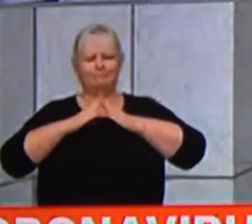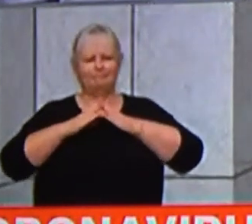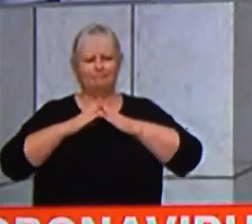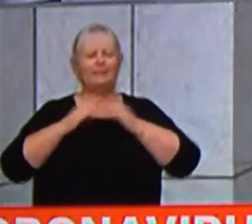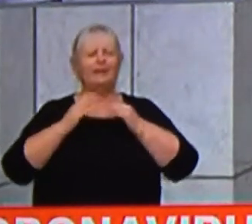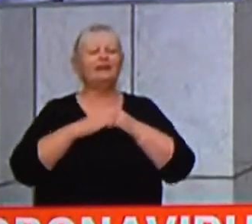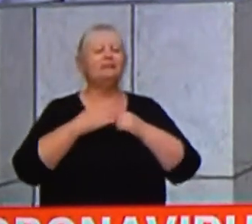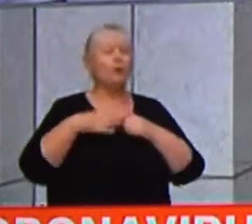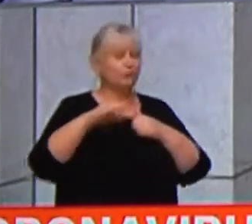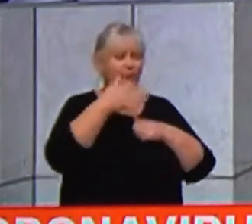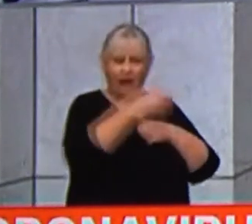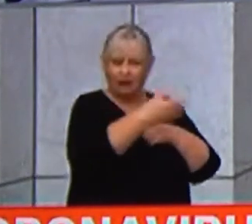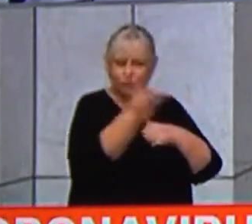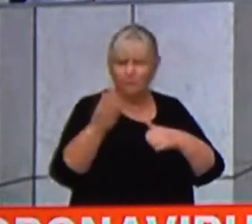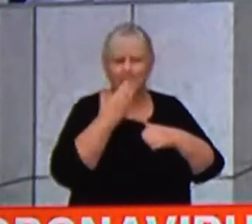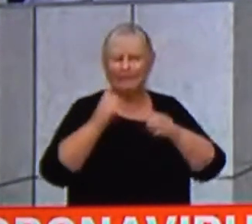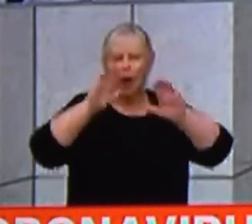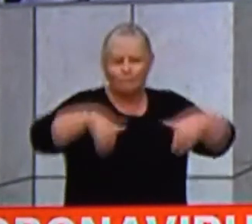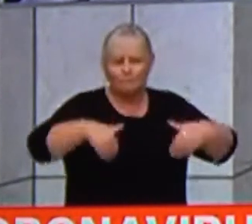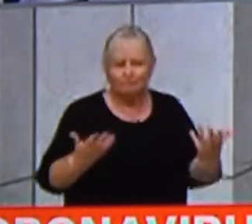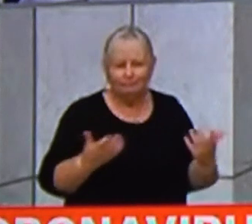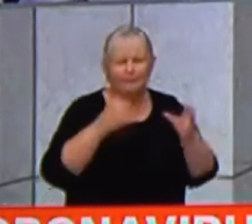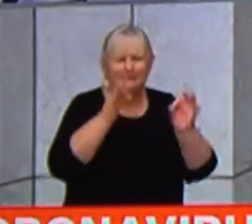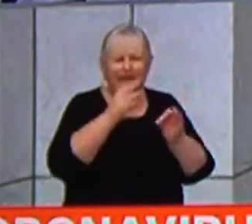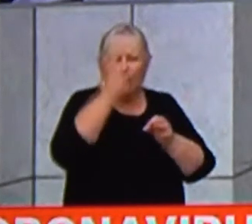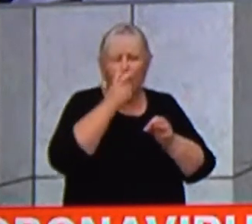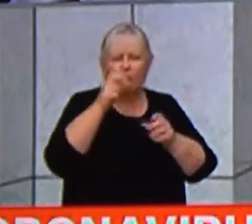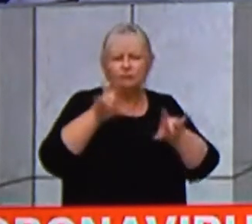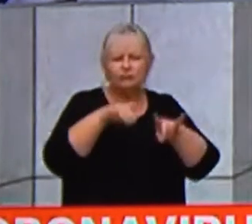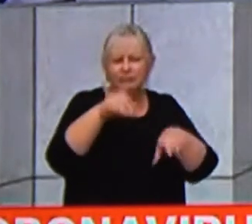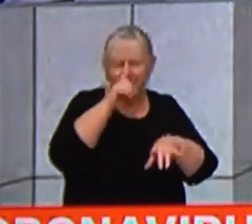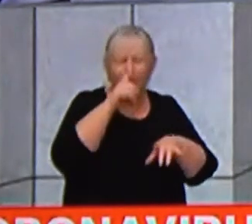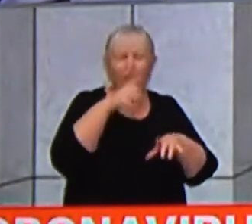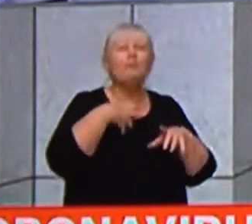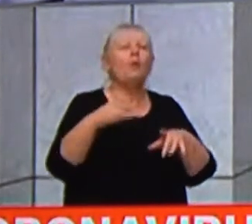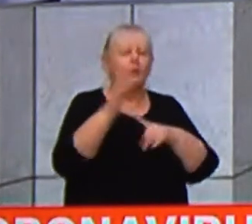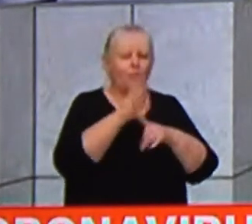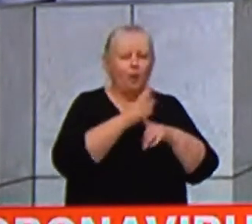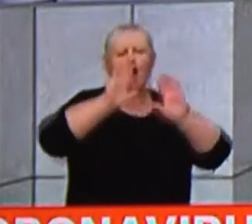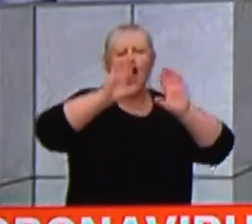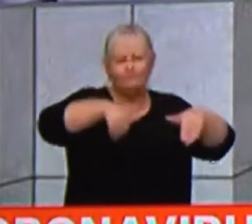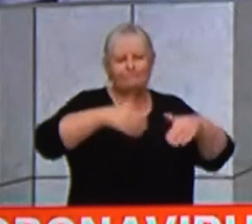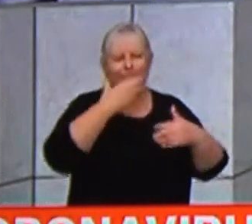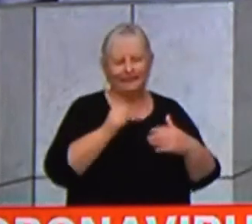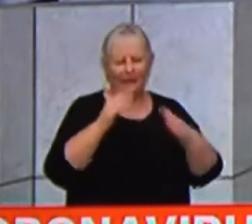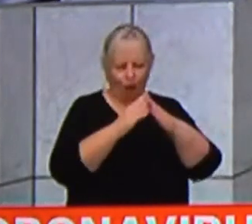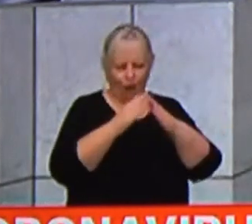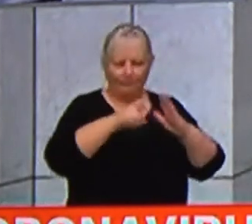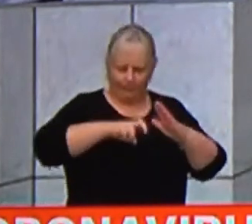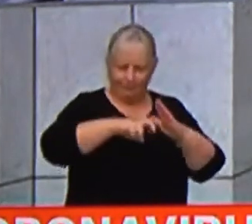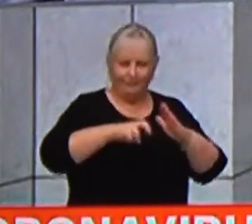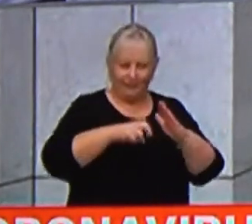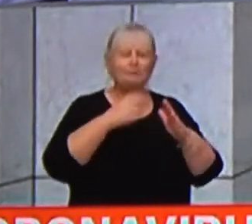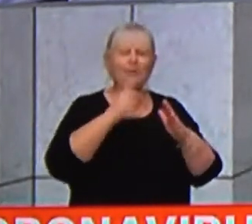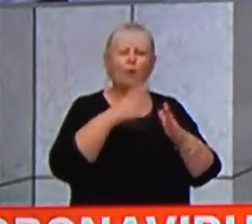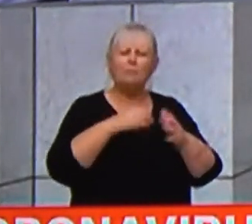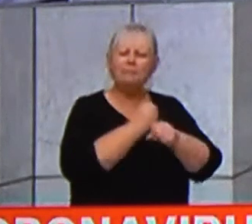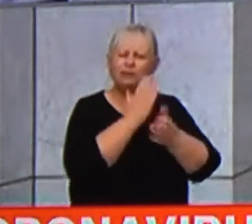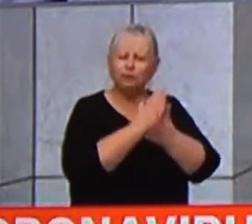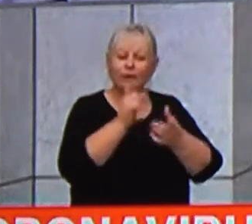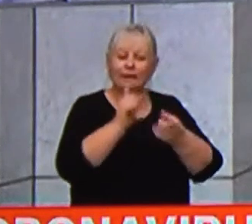livelihoods. Today, what I'm here to do, together with those who are joining me, is to announce more support